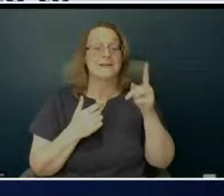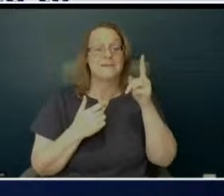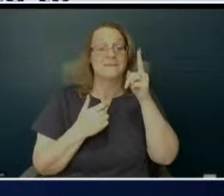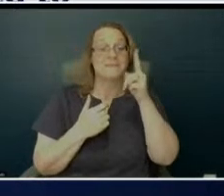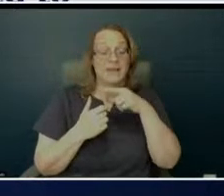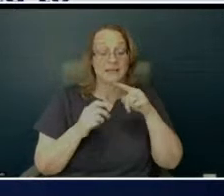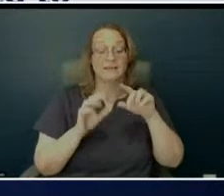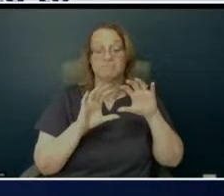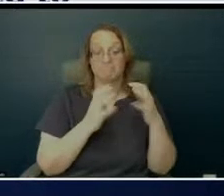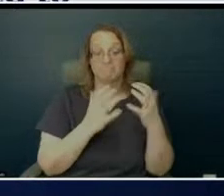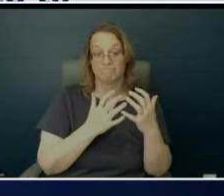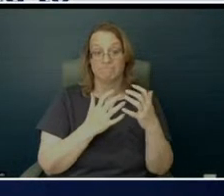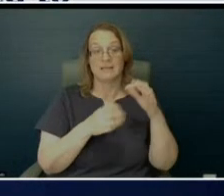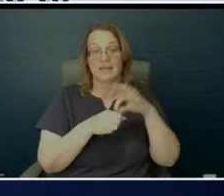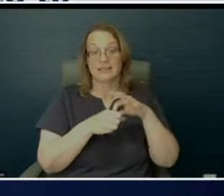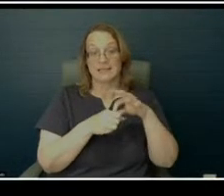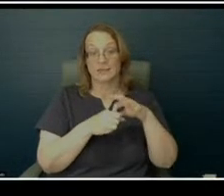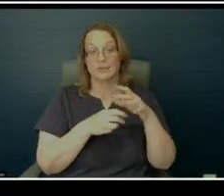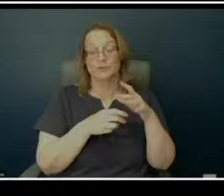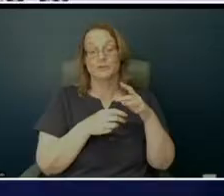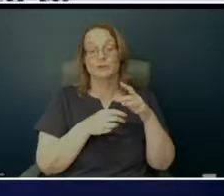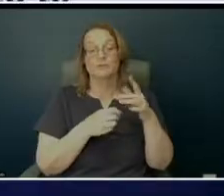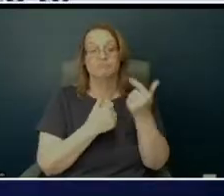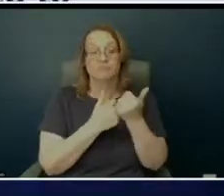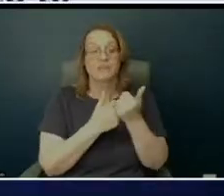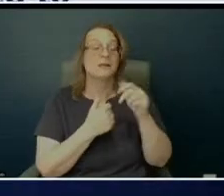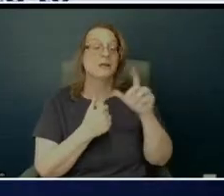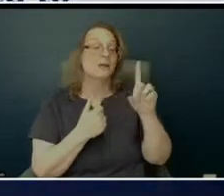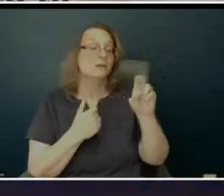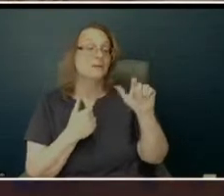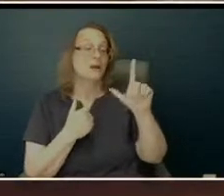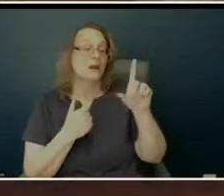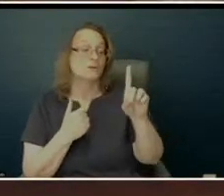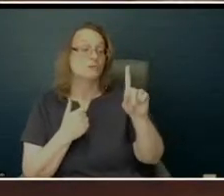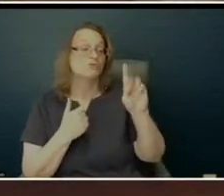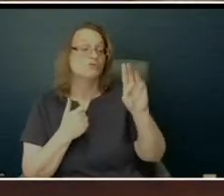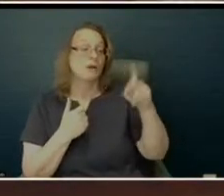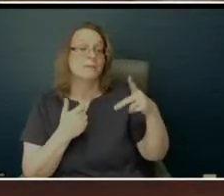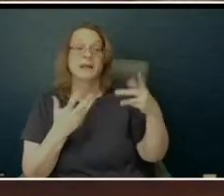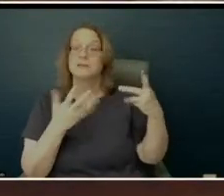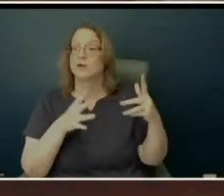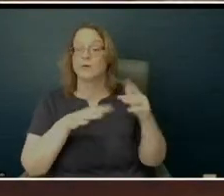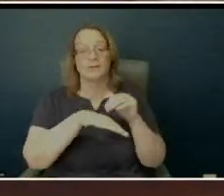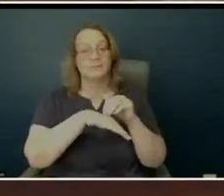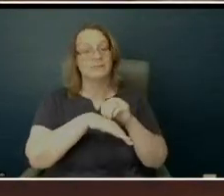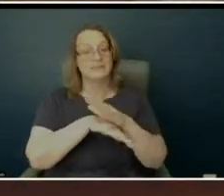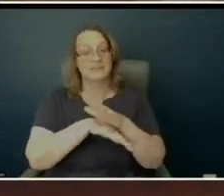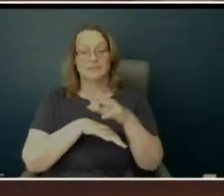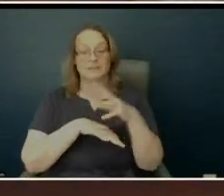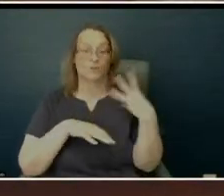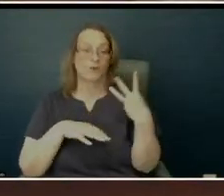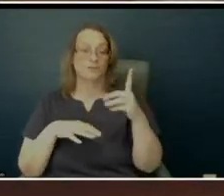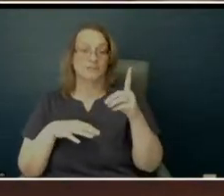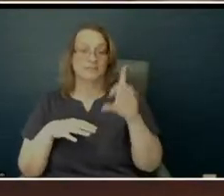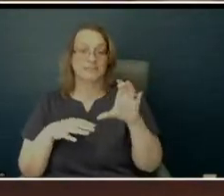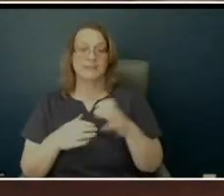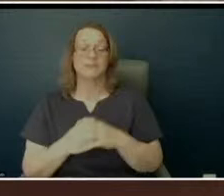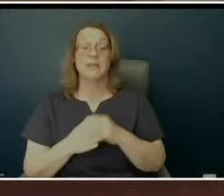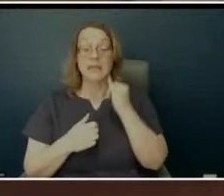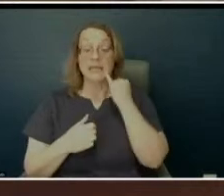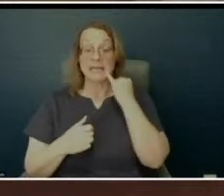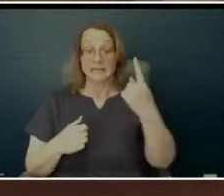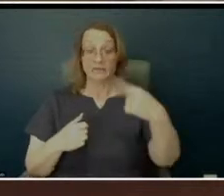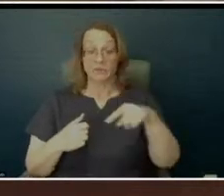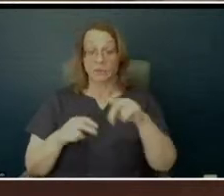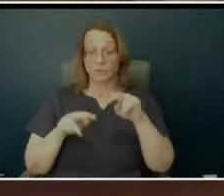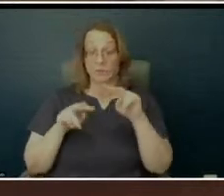Trump has already been transmitted to Washington, D.C. For those of you who have been watching these hearings, the language of